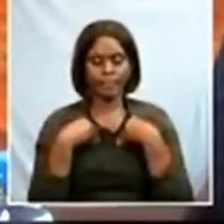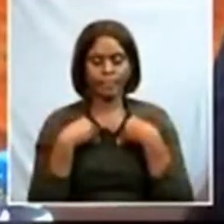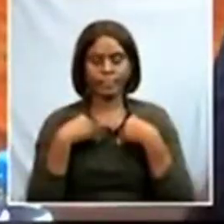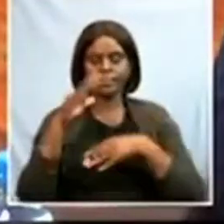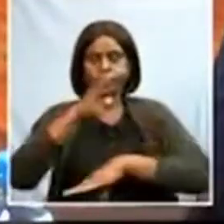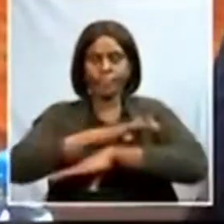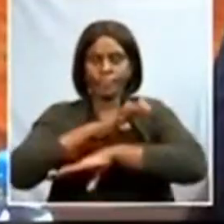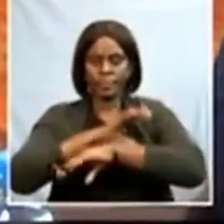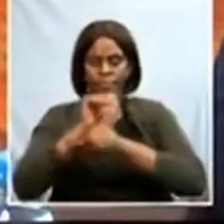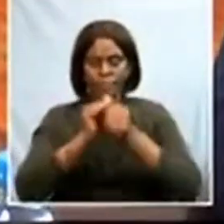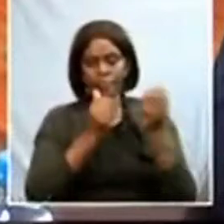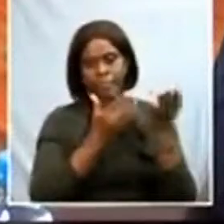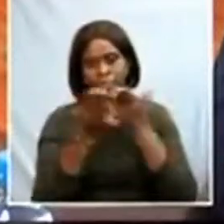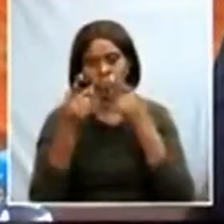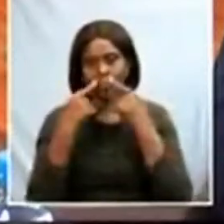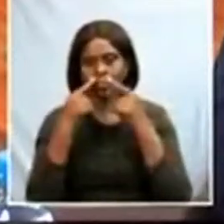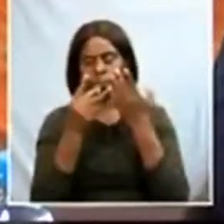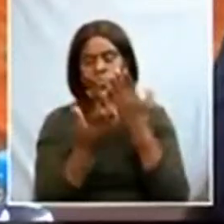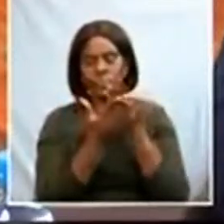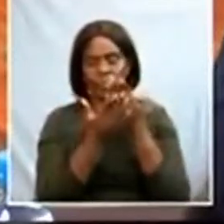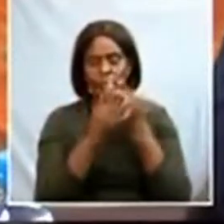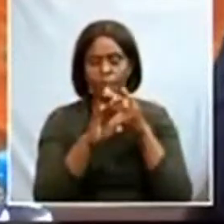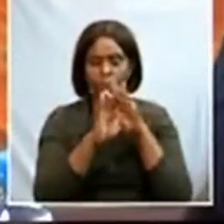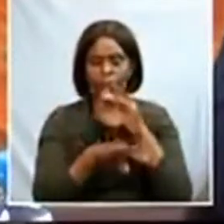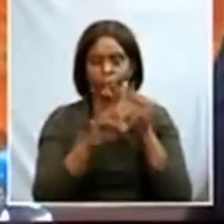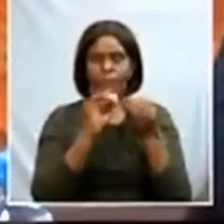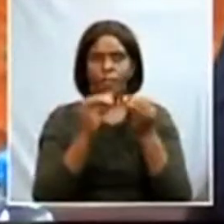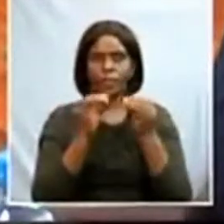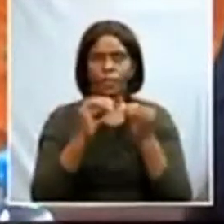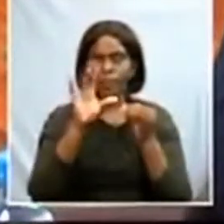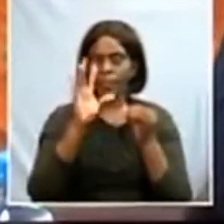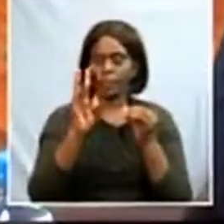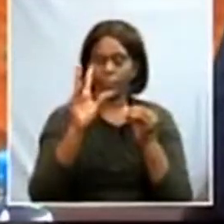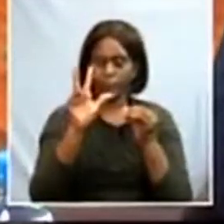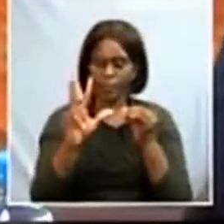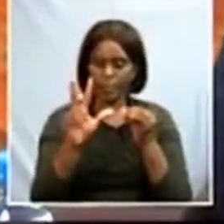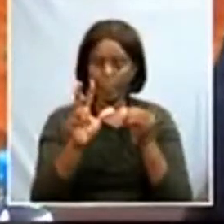the desks and the delivery note chair attached under Appendix 3.